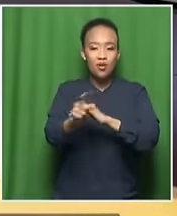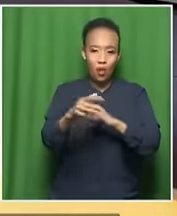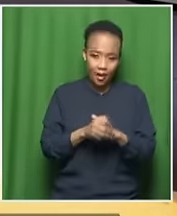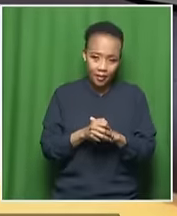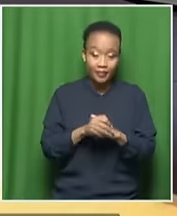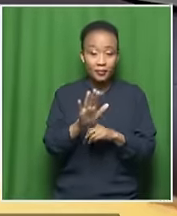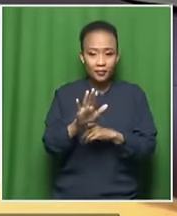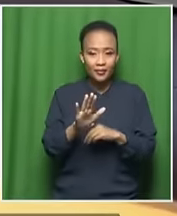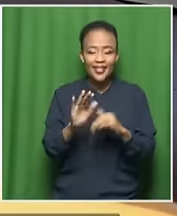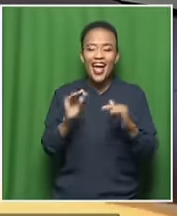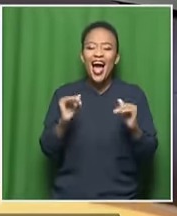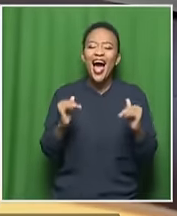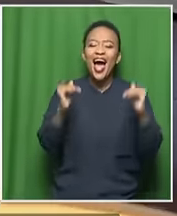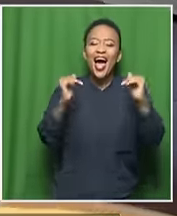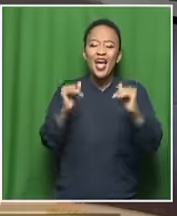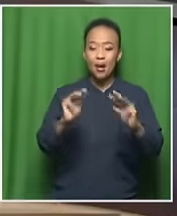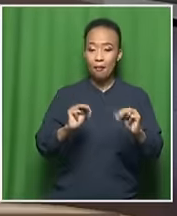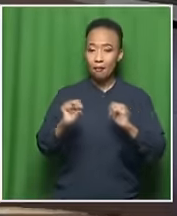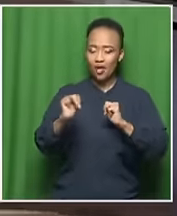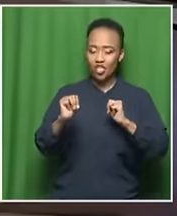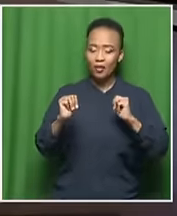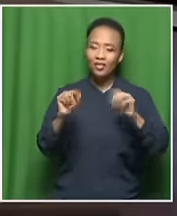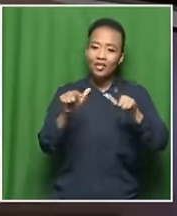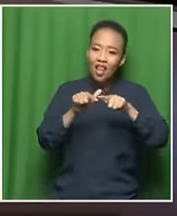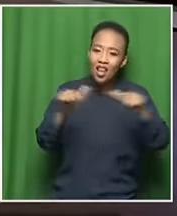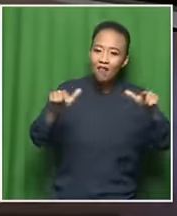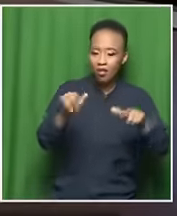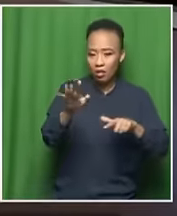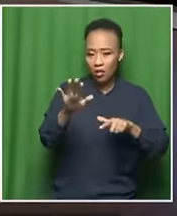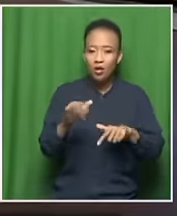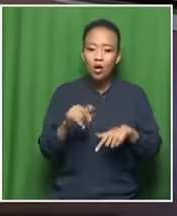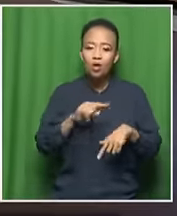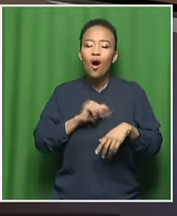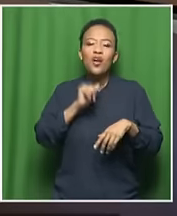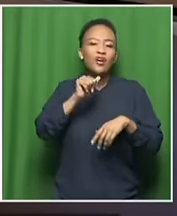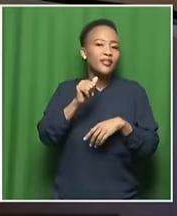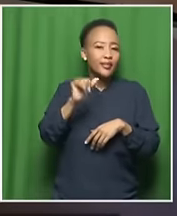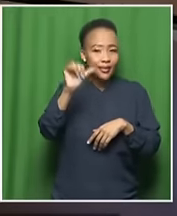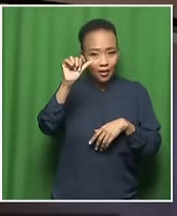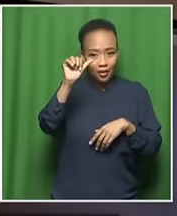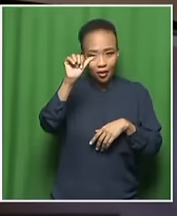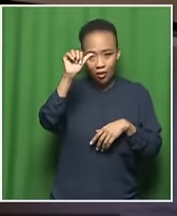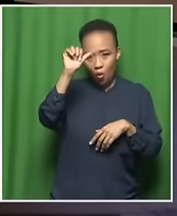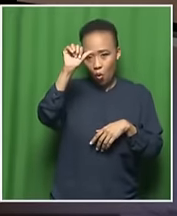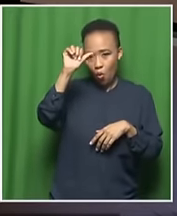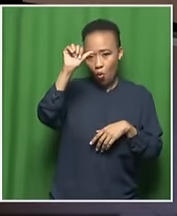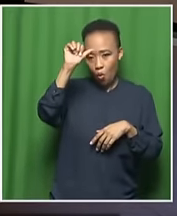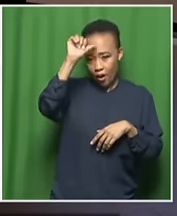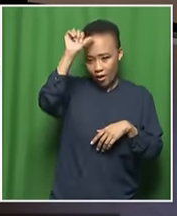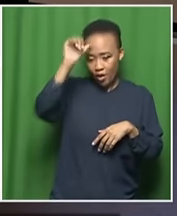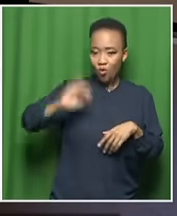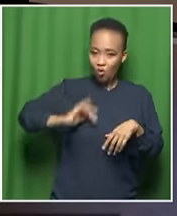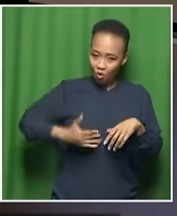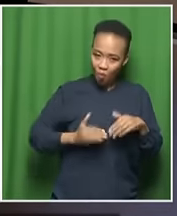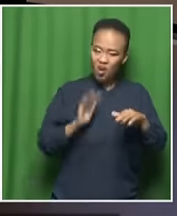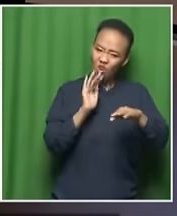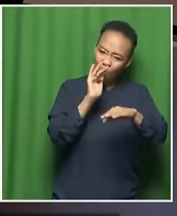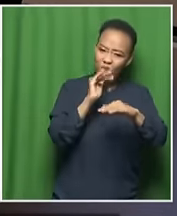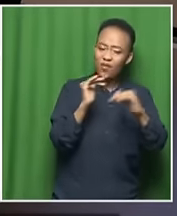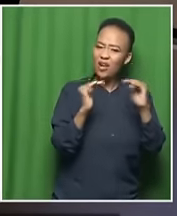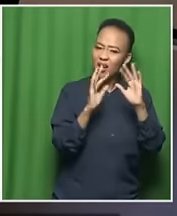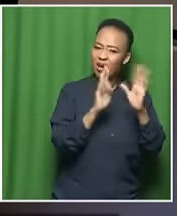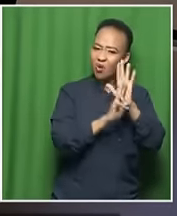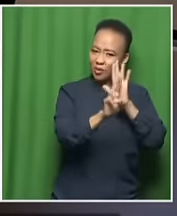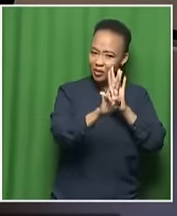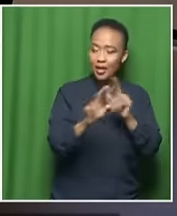level, higher management level, white women and Indian women were overrepresented, whereas black and colored women, for example,